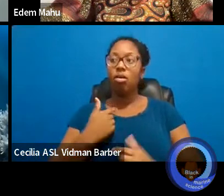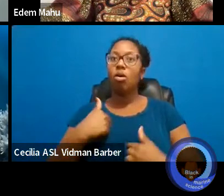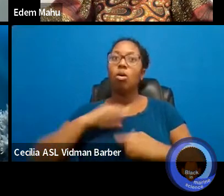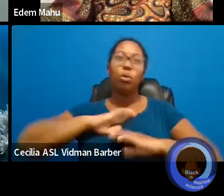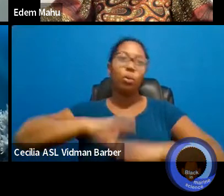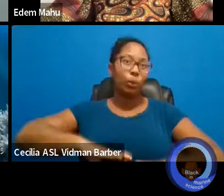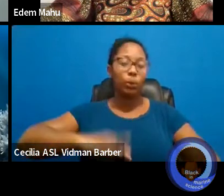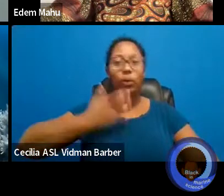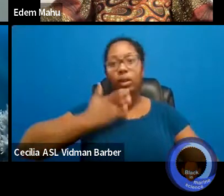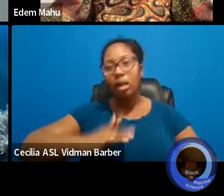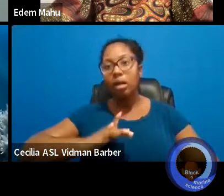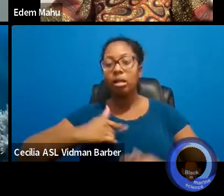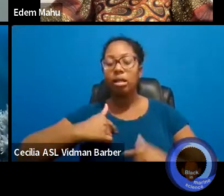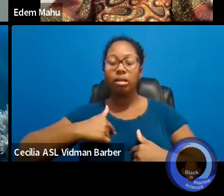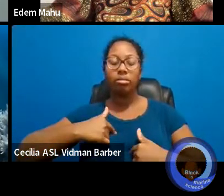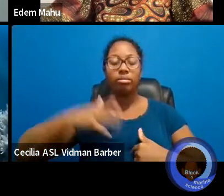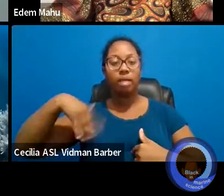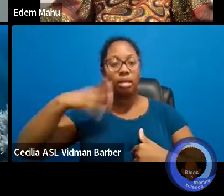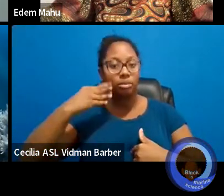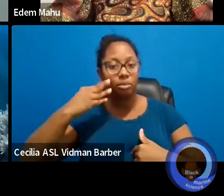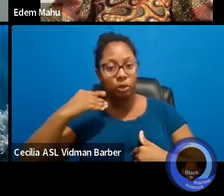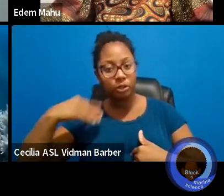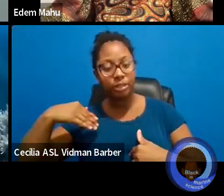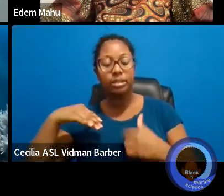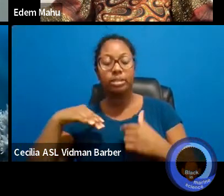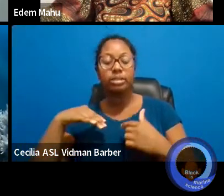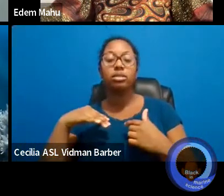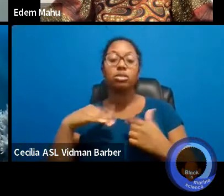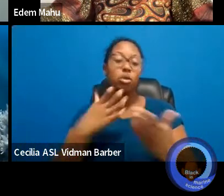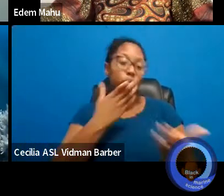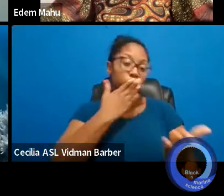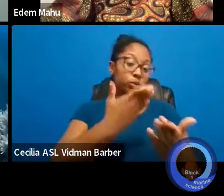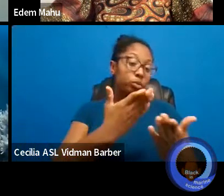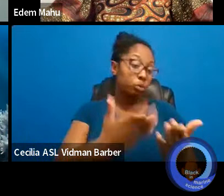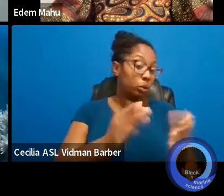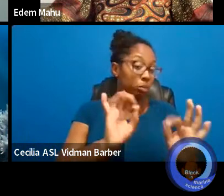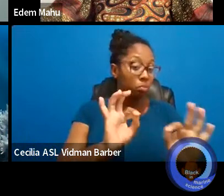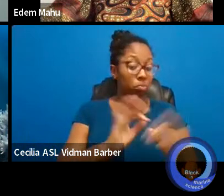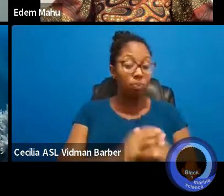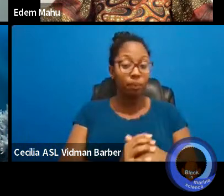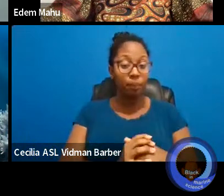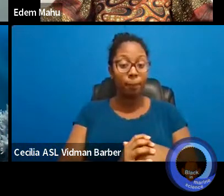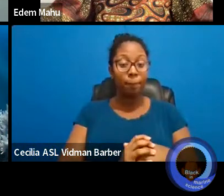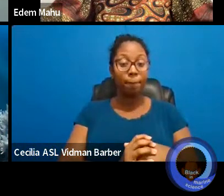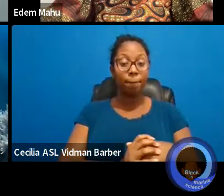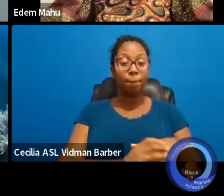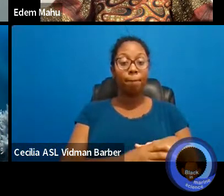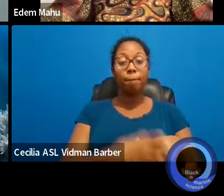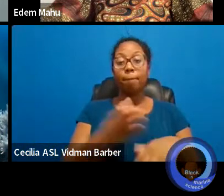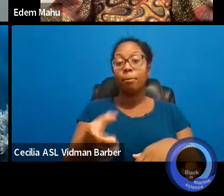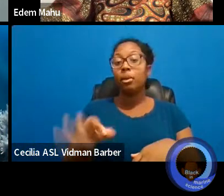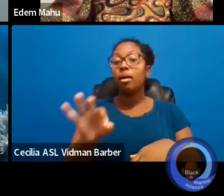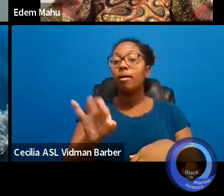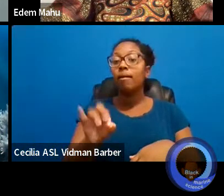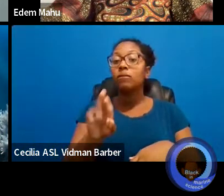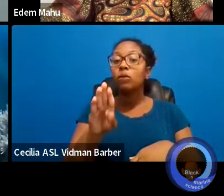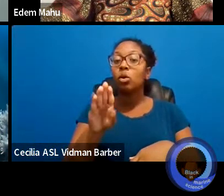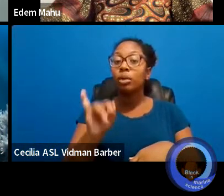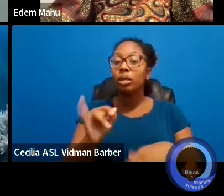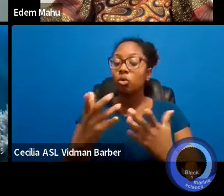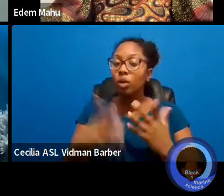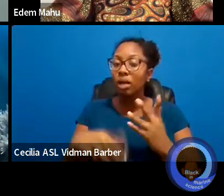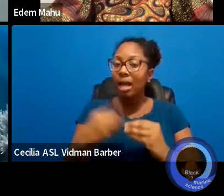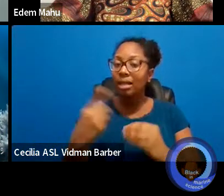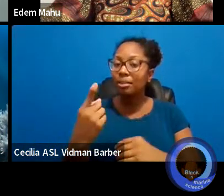not been in those circles to have experienced that. So kudos to you. Mr. Forbi, you wanted to add something to what